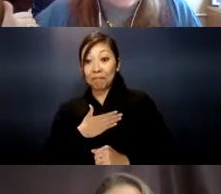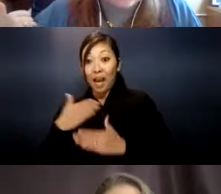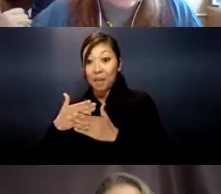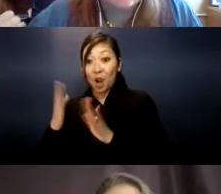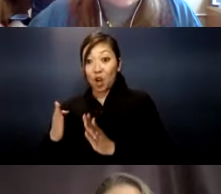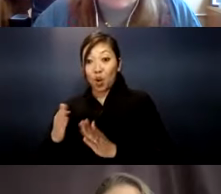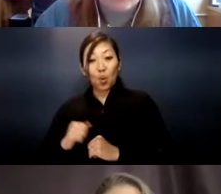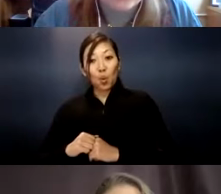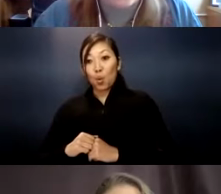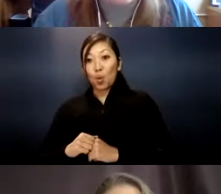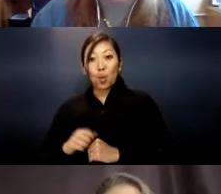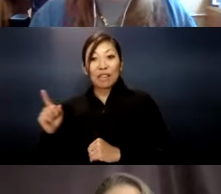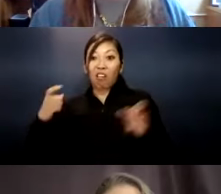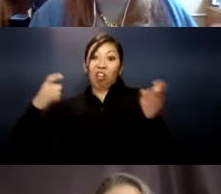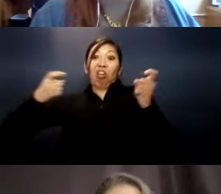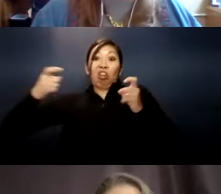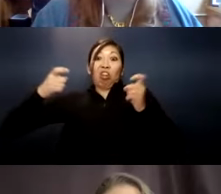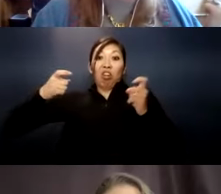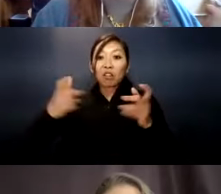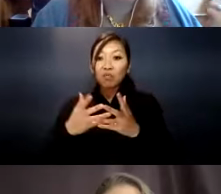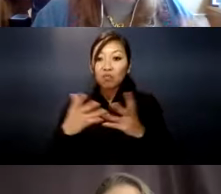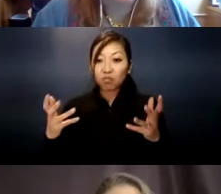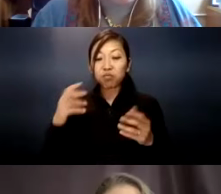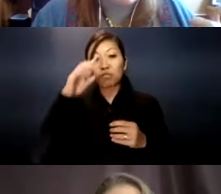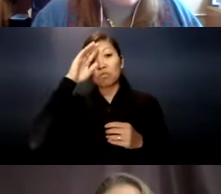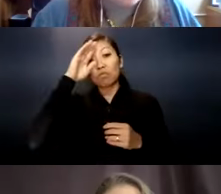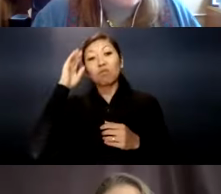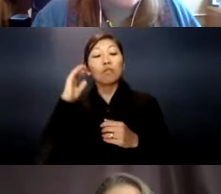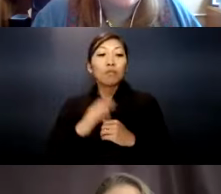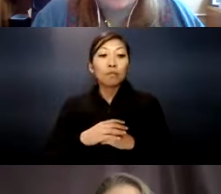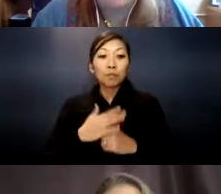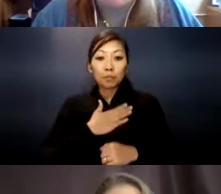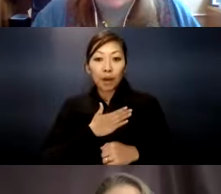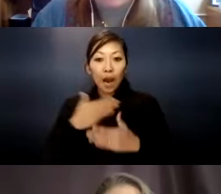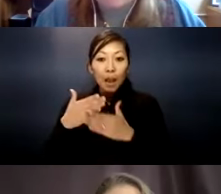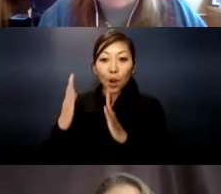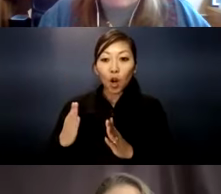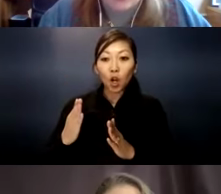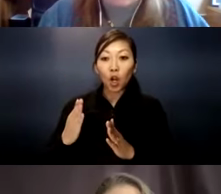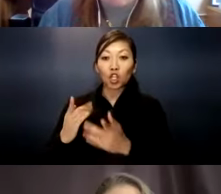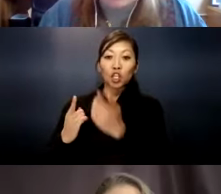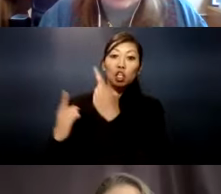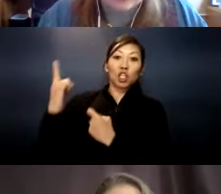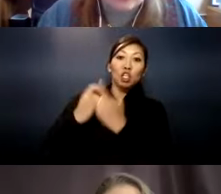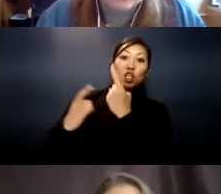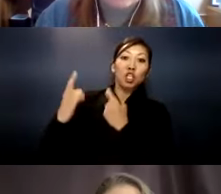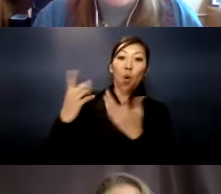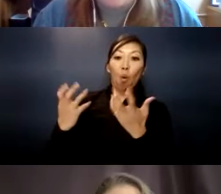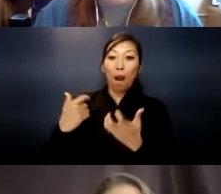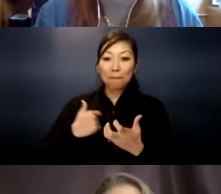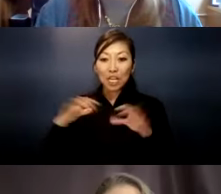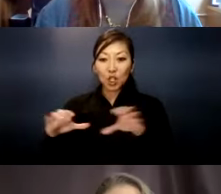being really controlling, or my partner is asking me to do stuff that I don't want to